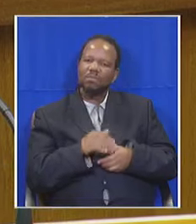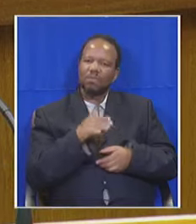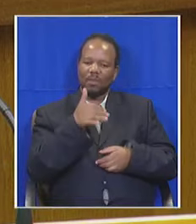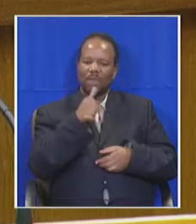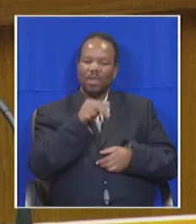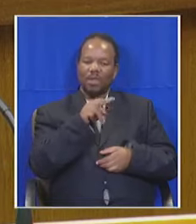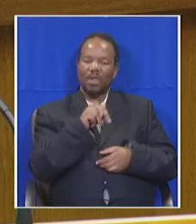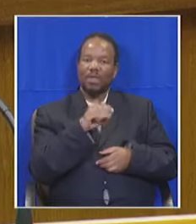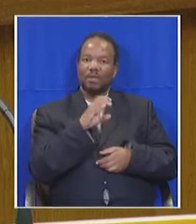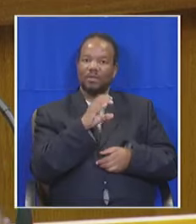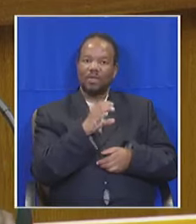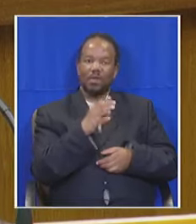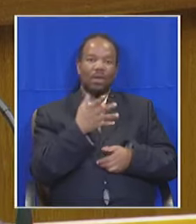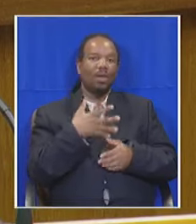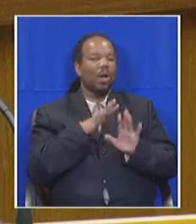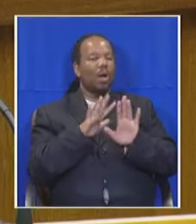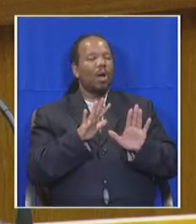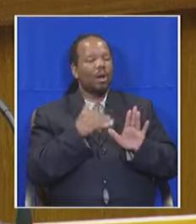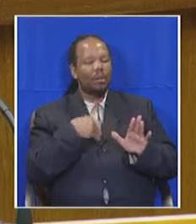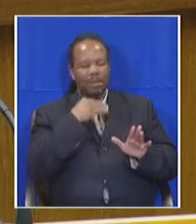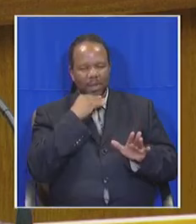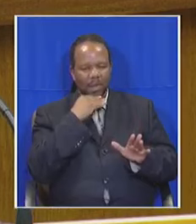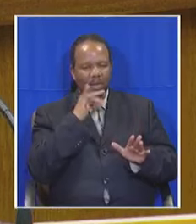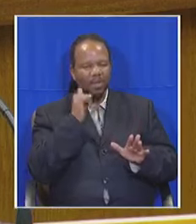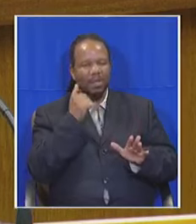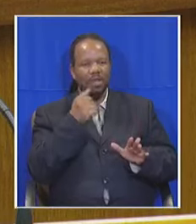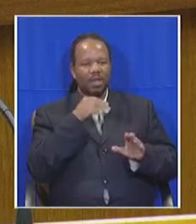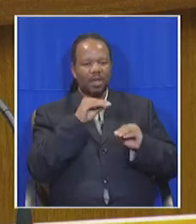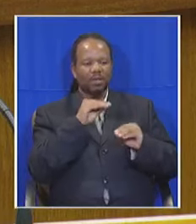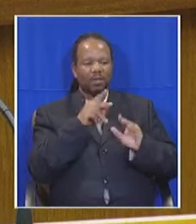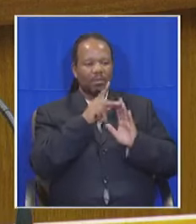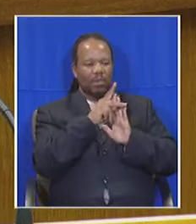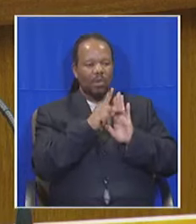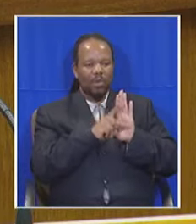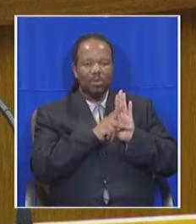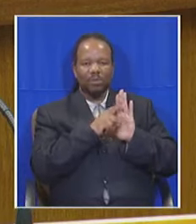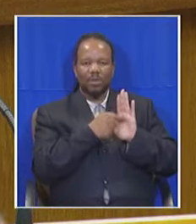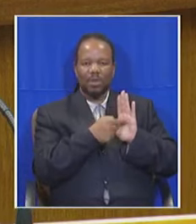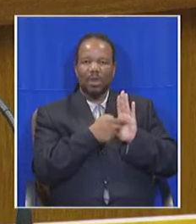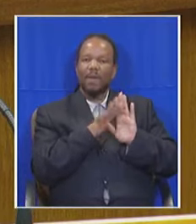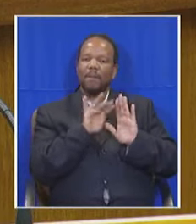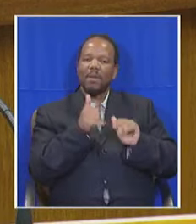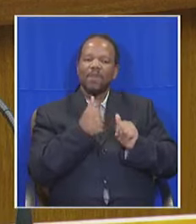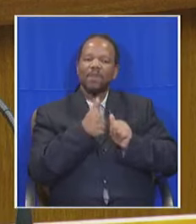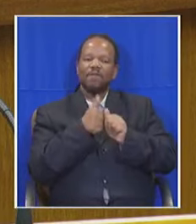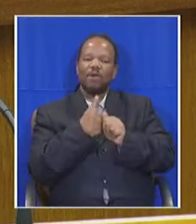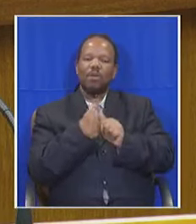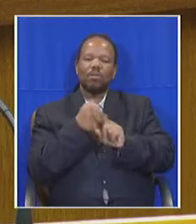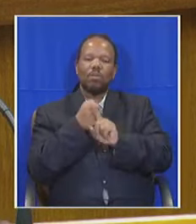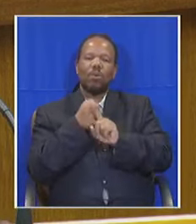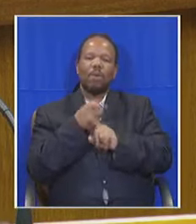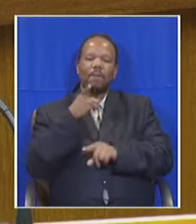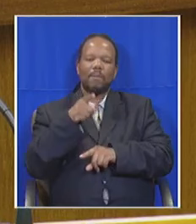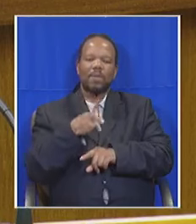You begin to doubt whether the ANC education policy are not perpetuating PW border reforms. The